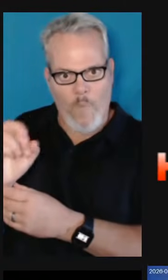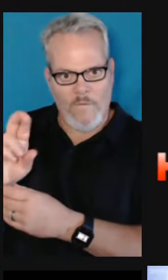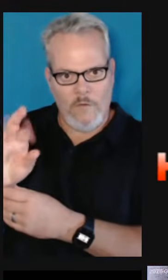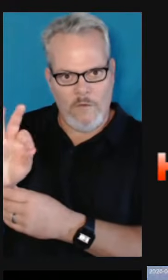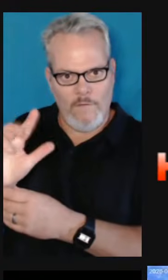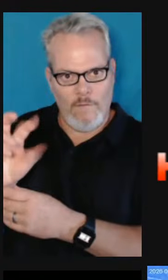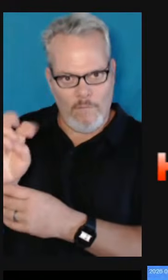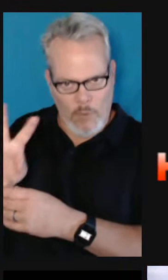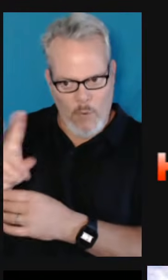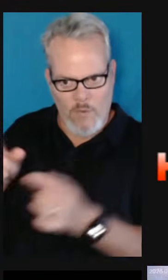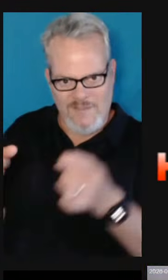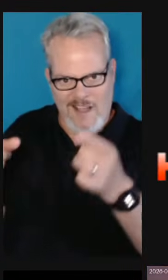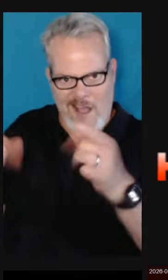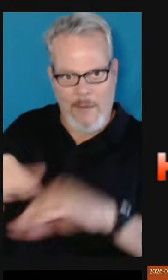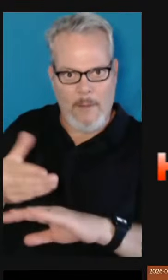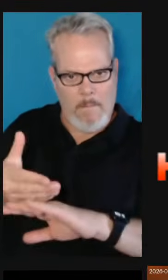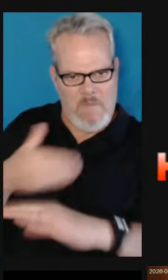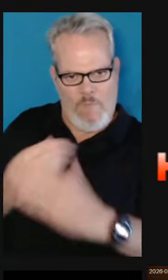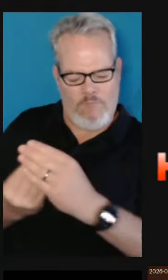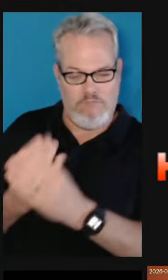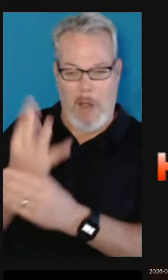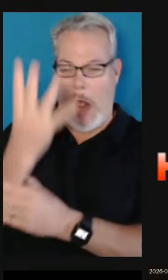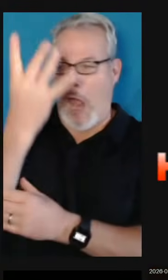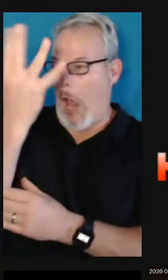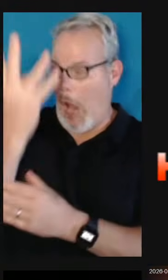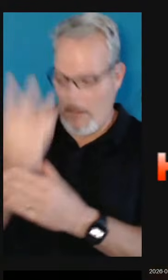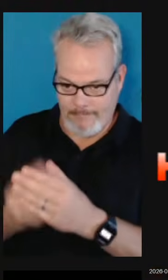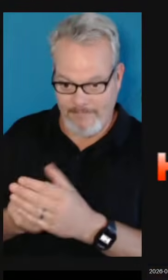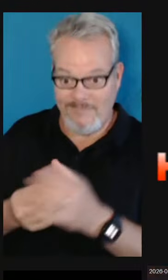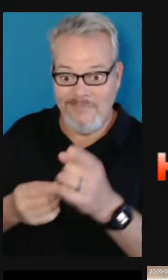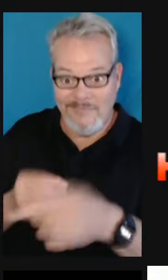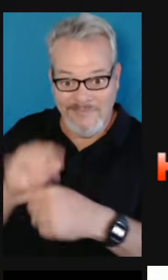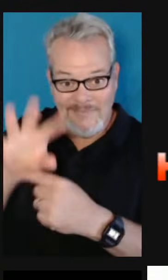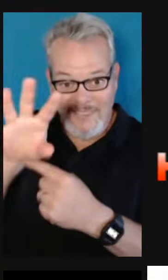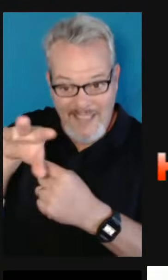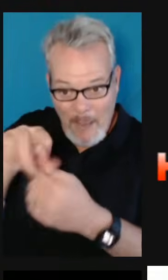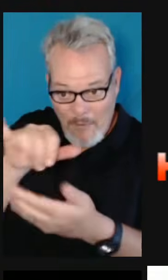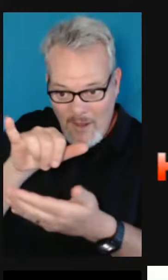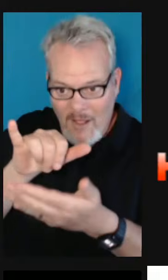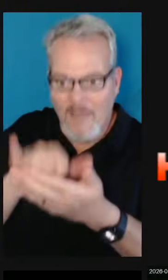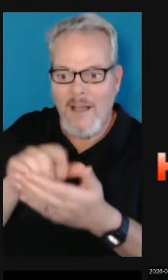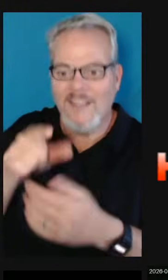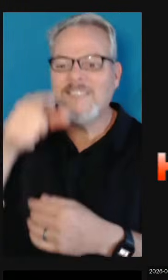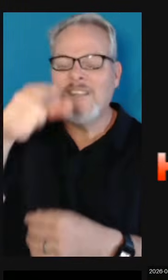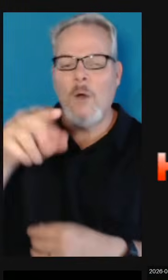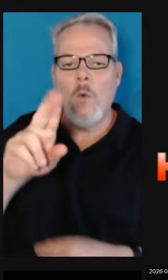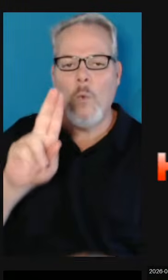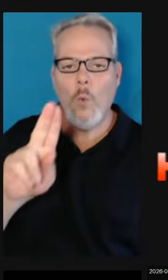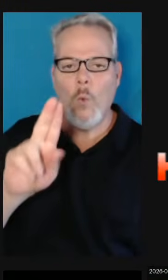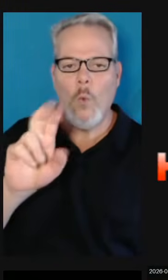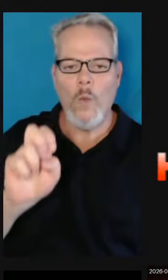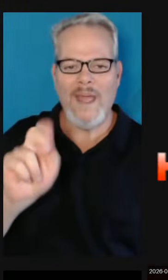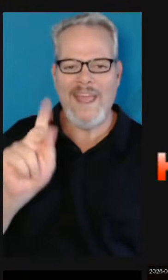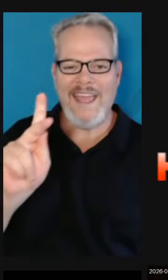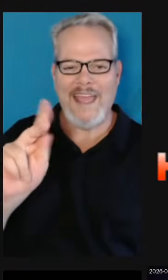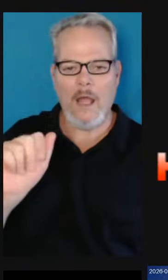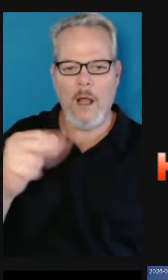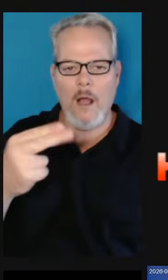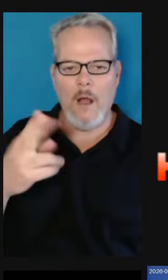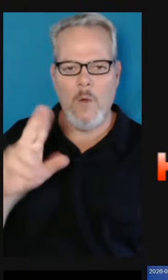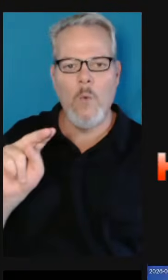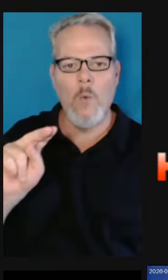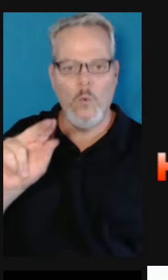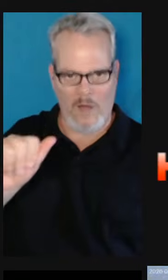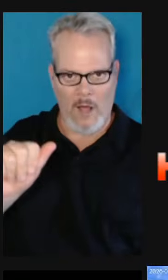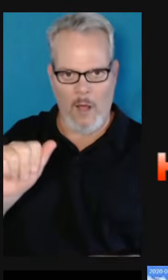up. And in this camera, which is near the Uekahuna overlook, you can see lots of rocks falling from the